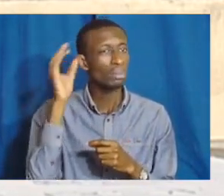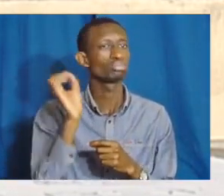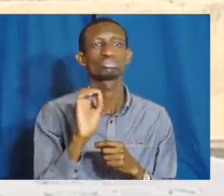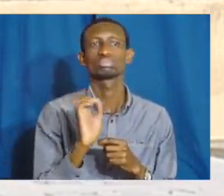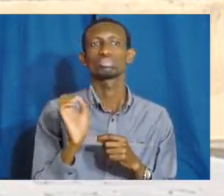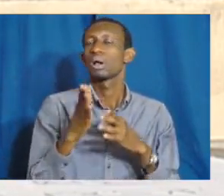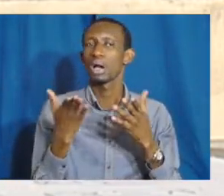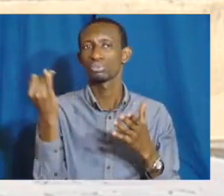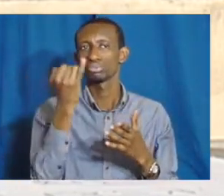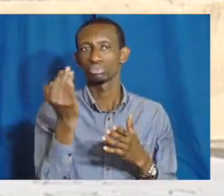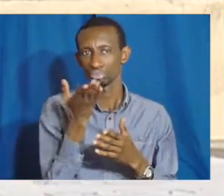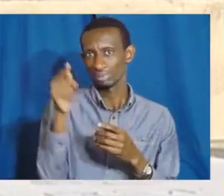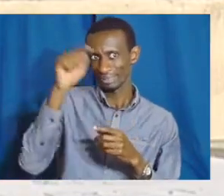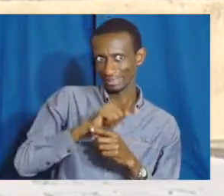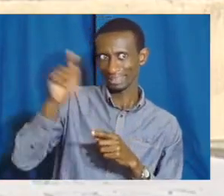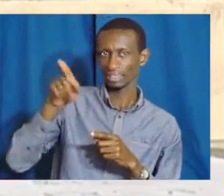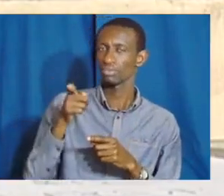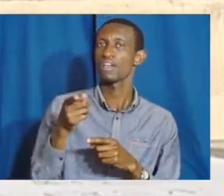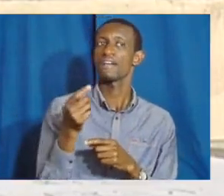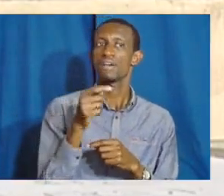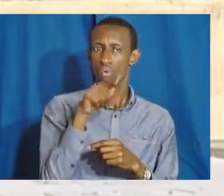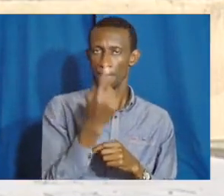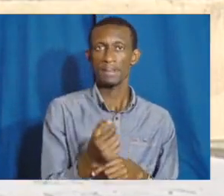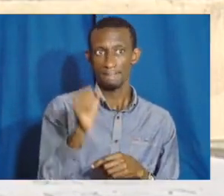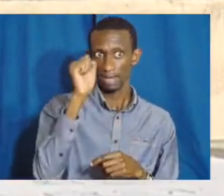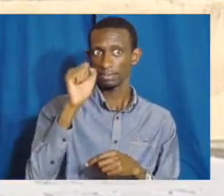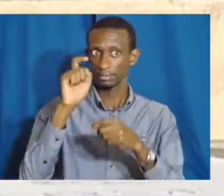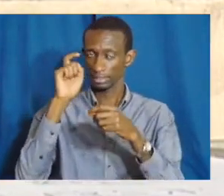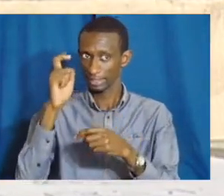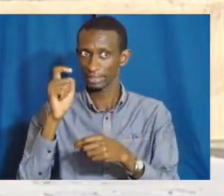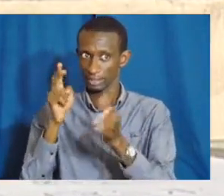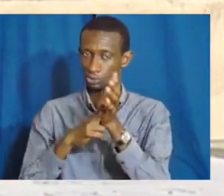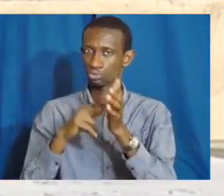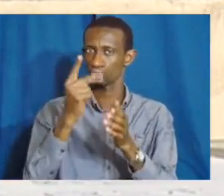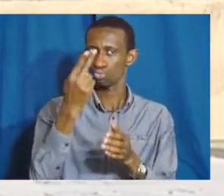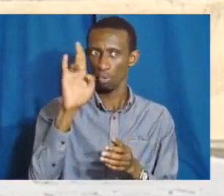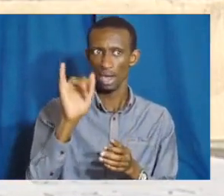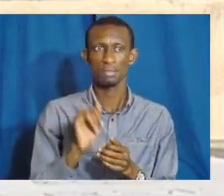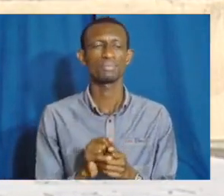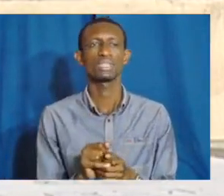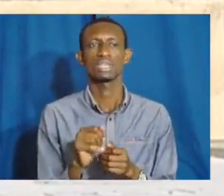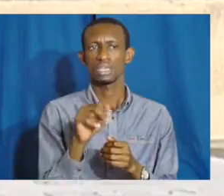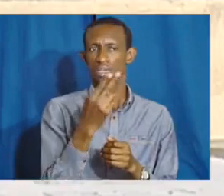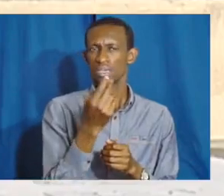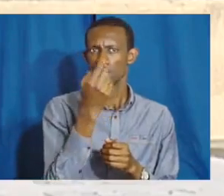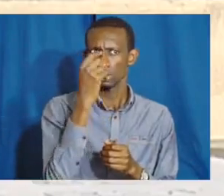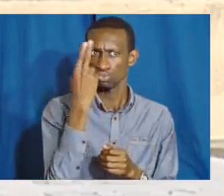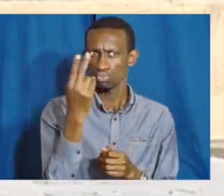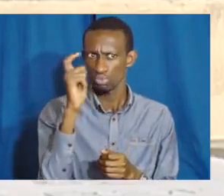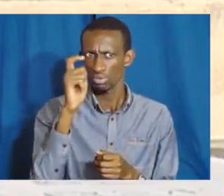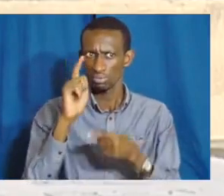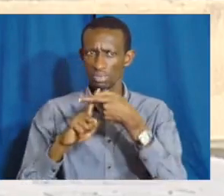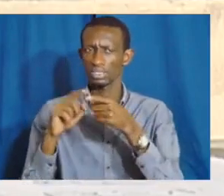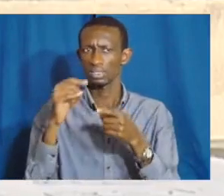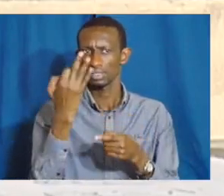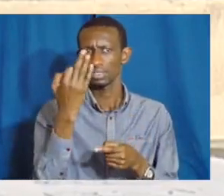We have 5x equals to y. We have 2x plus 3y equals 5. We have 5